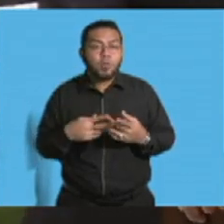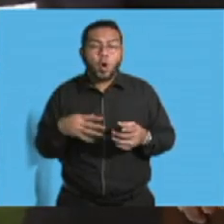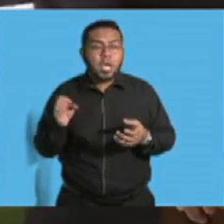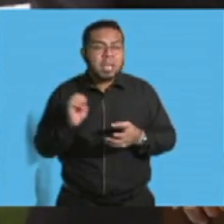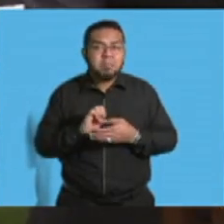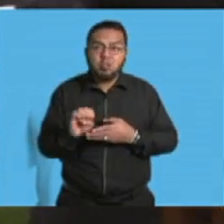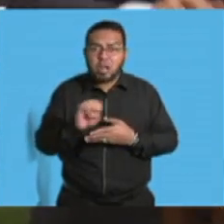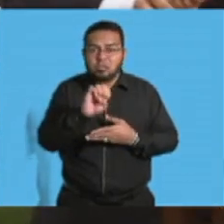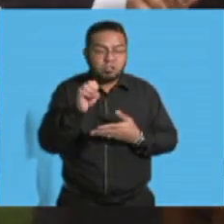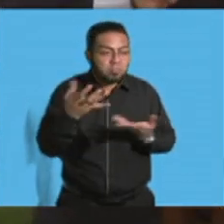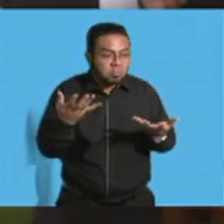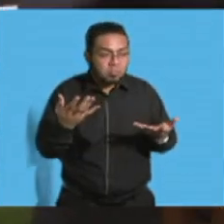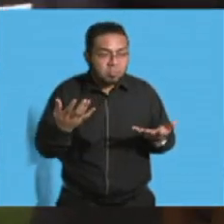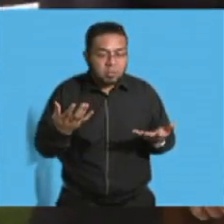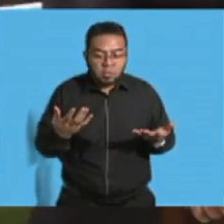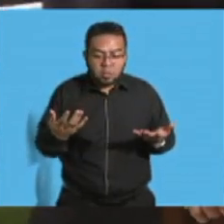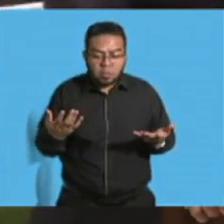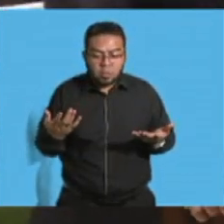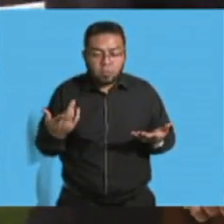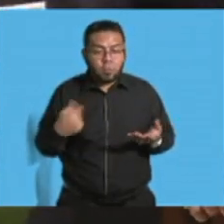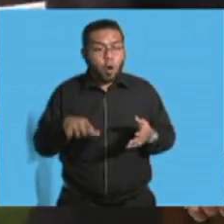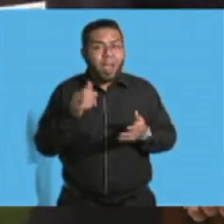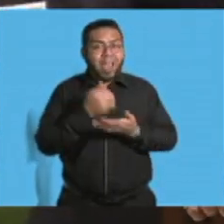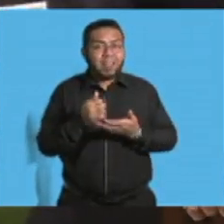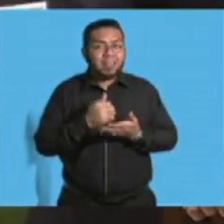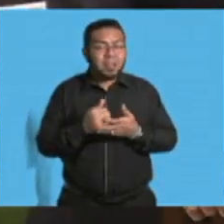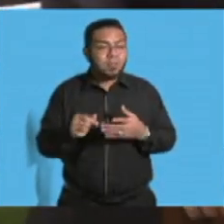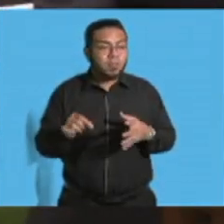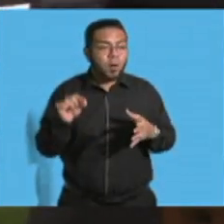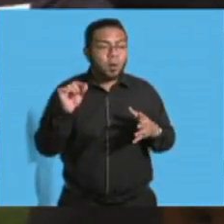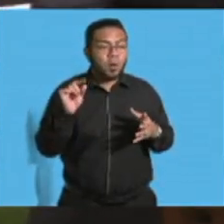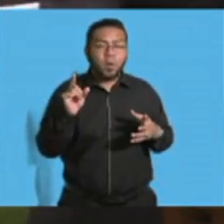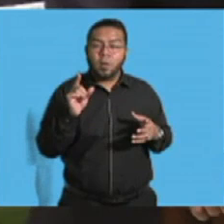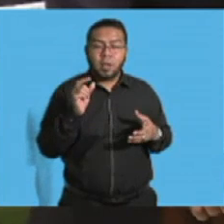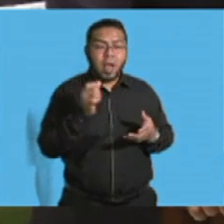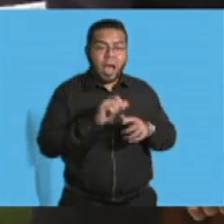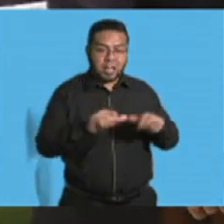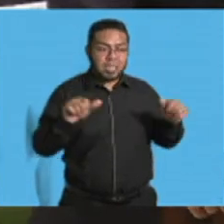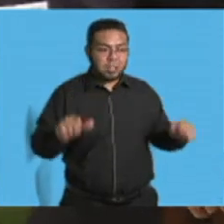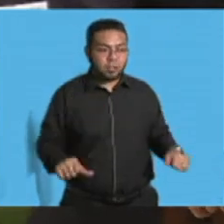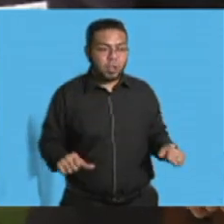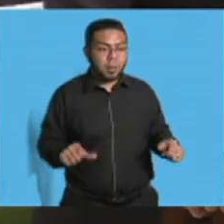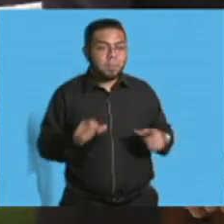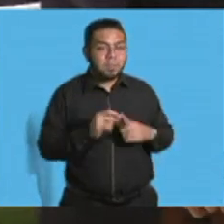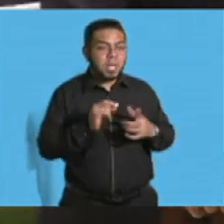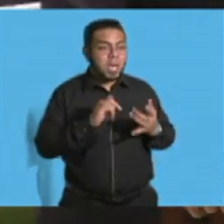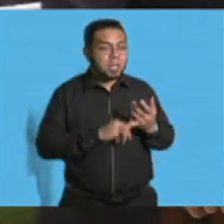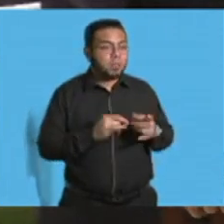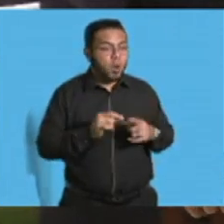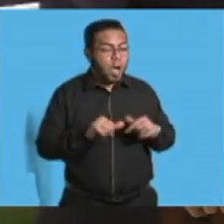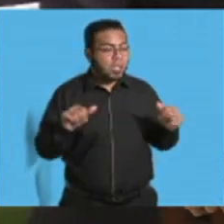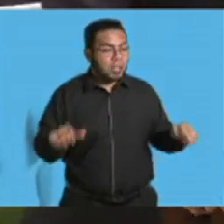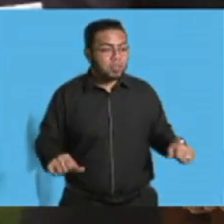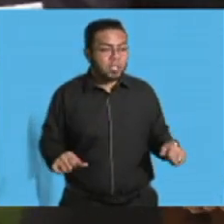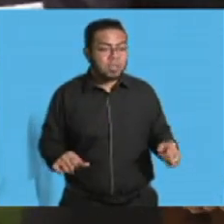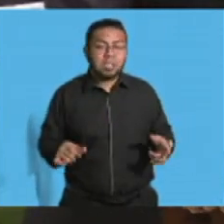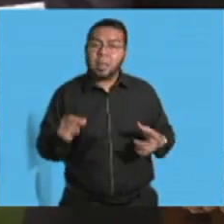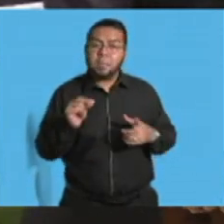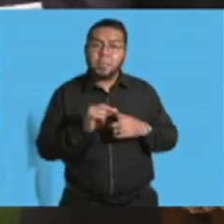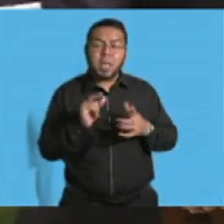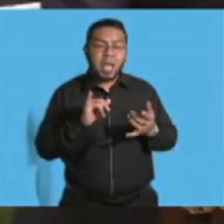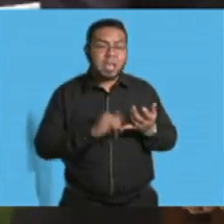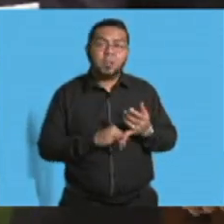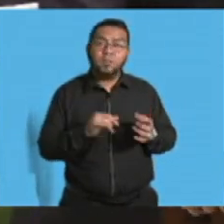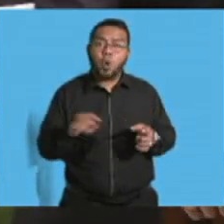immigration. Acting Permanent Secretary for Agriculture, David Kolitaka, the Permanent Secretary for Agriculture, sorry, Madam Speaker, is also the acting PS for Infrastructure